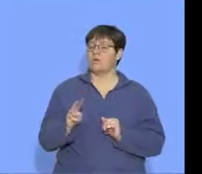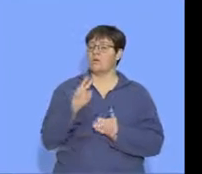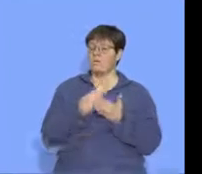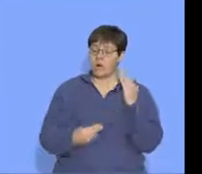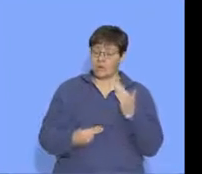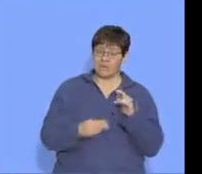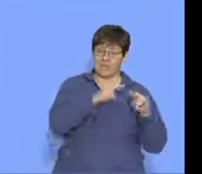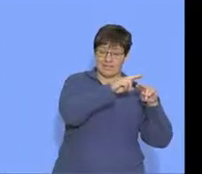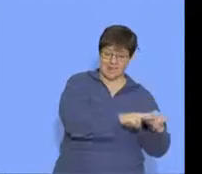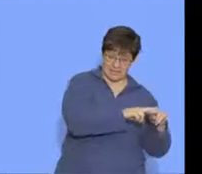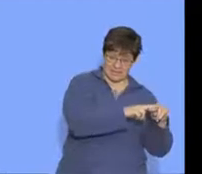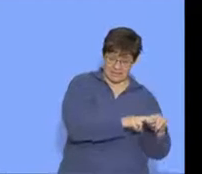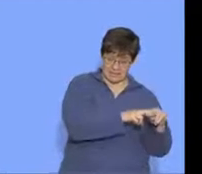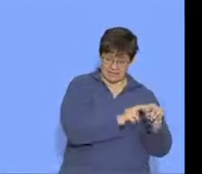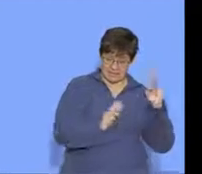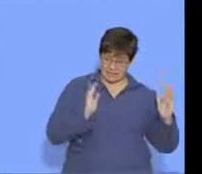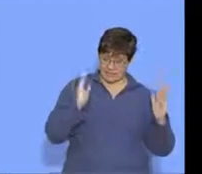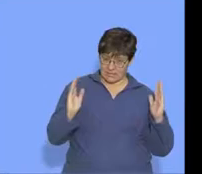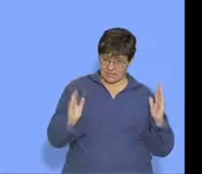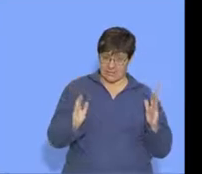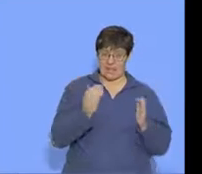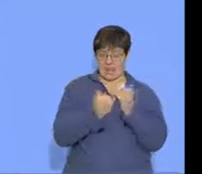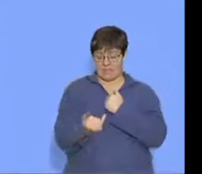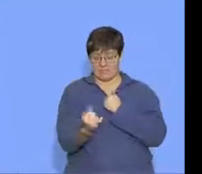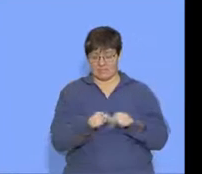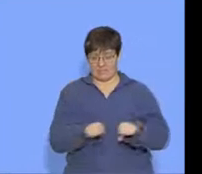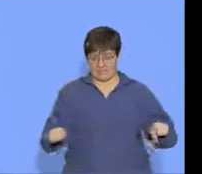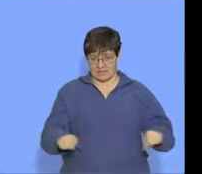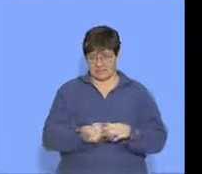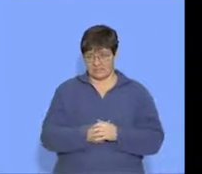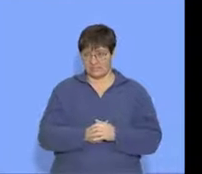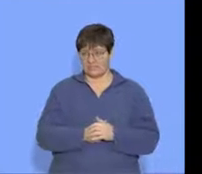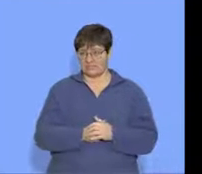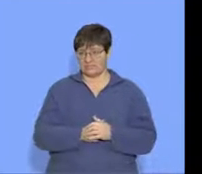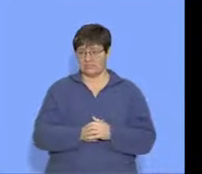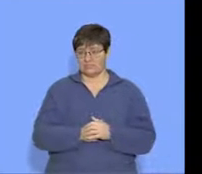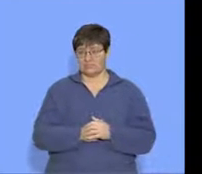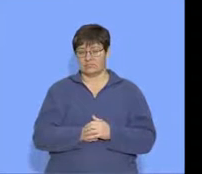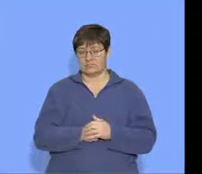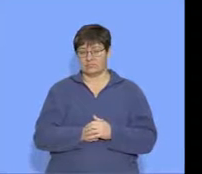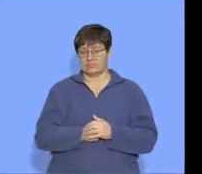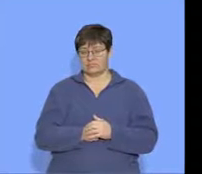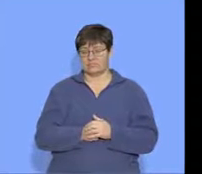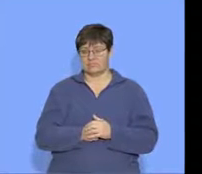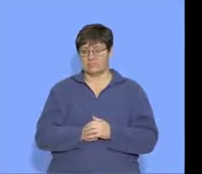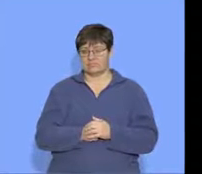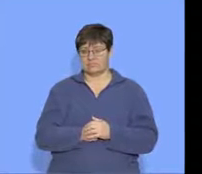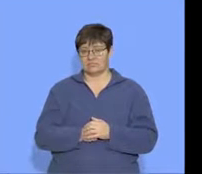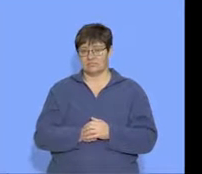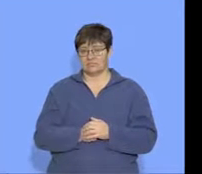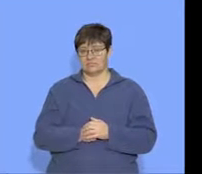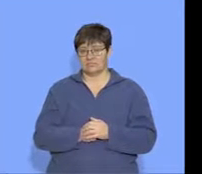independent variable, which is the time period, as well as the dependent variable, which is the chlorine levels and the ozone